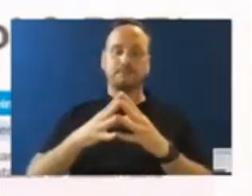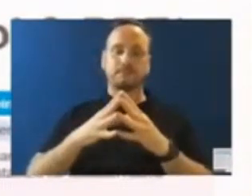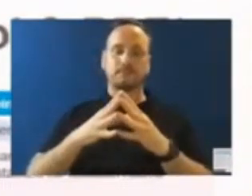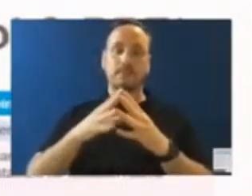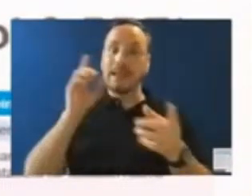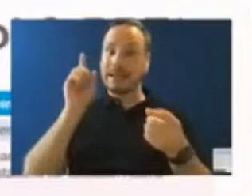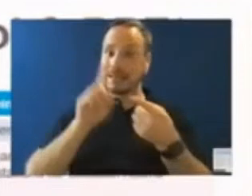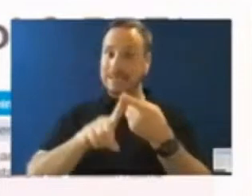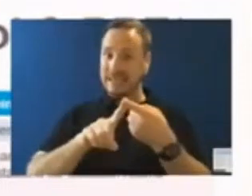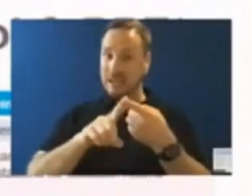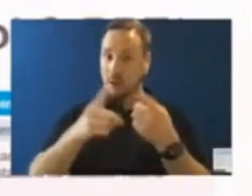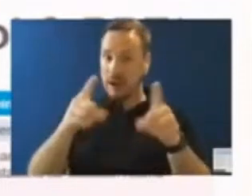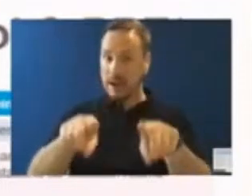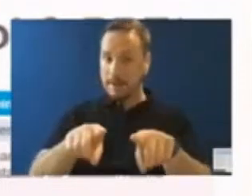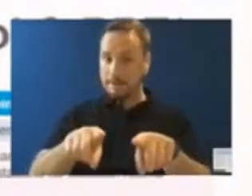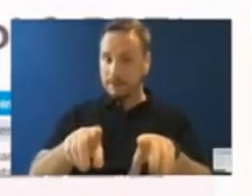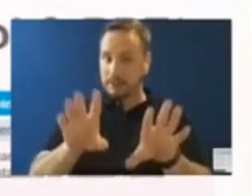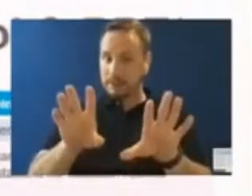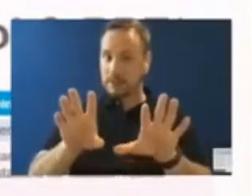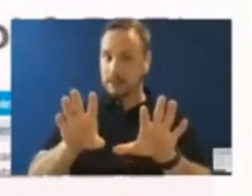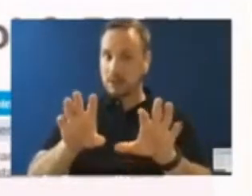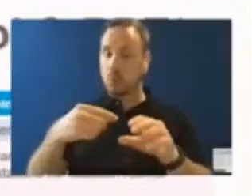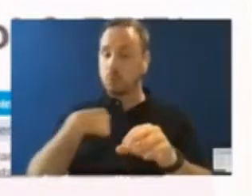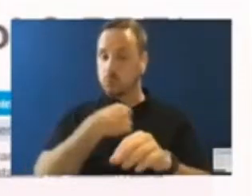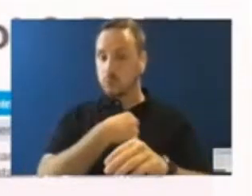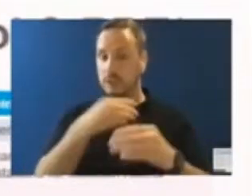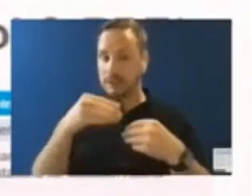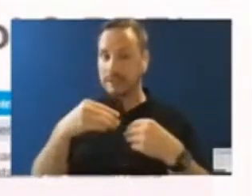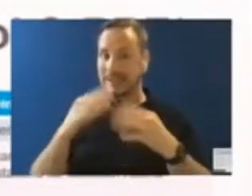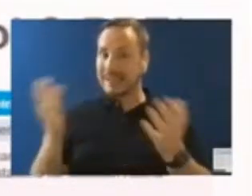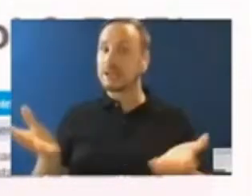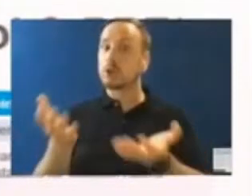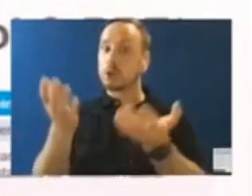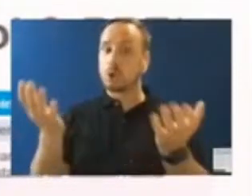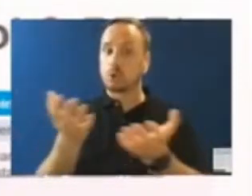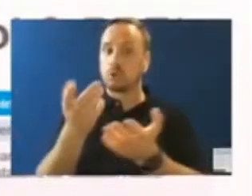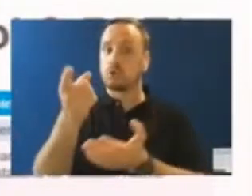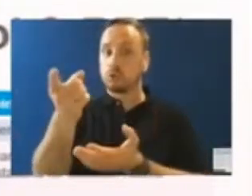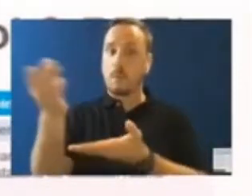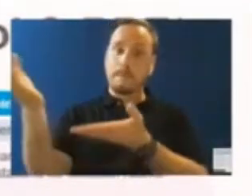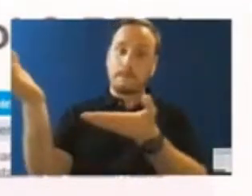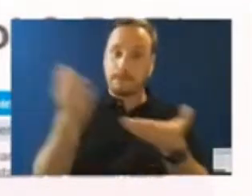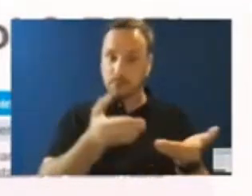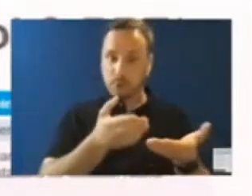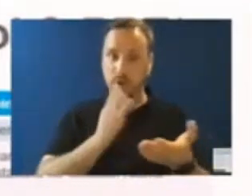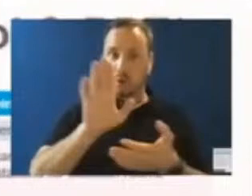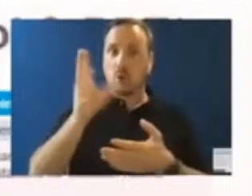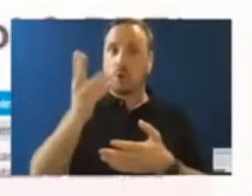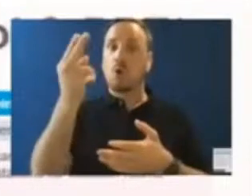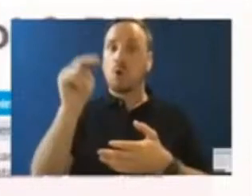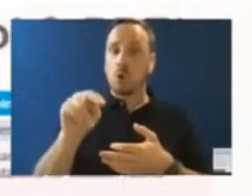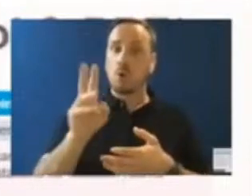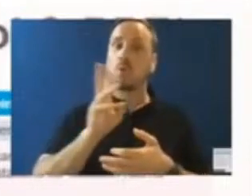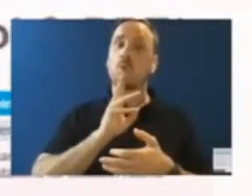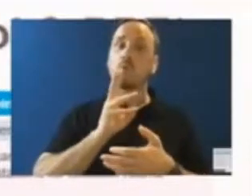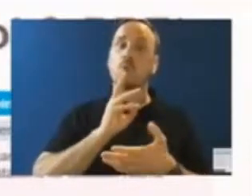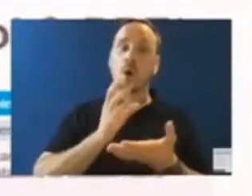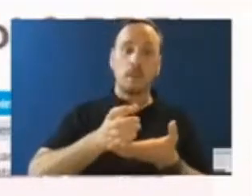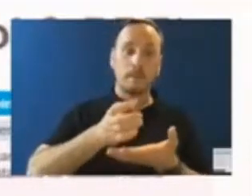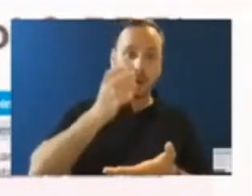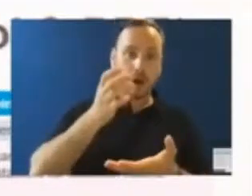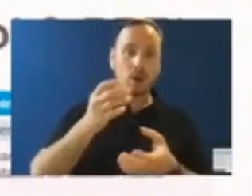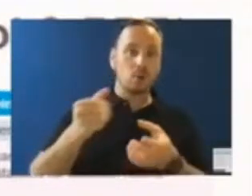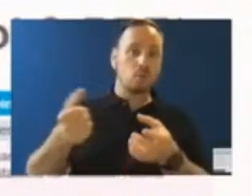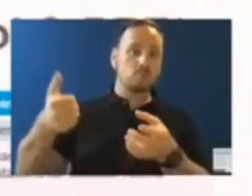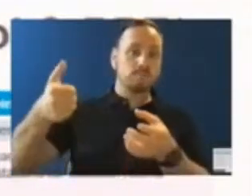they obviously, we encourage them to bring their own water bottle filled as they come to school, and there will be a way that they can refill those